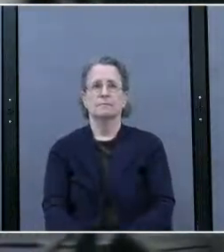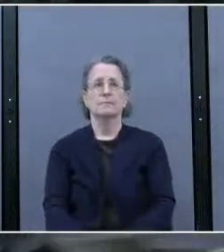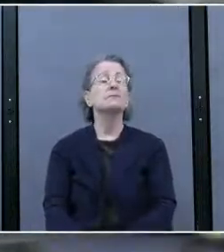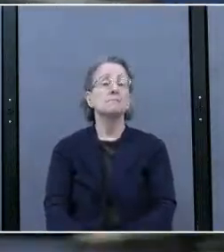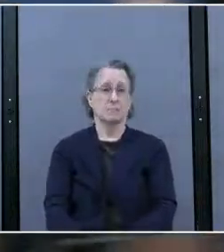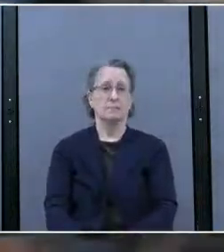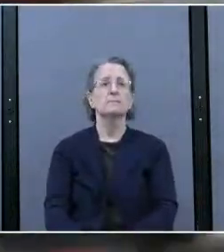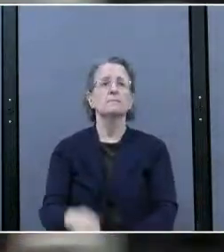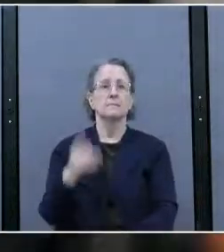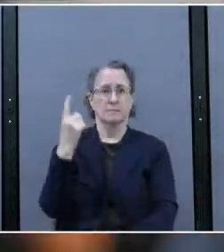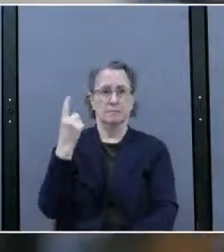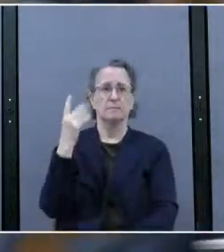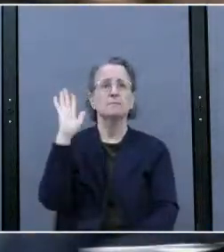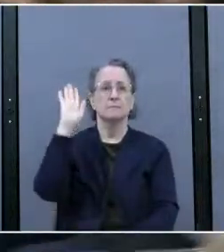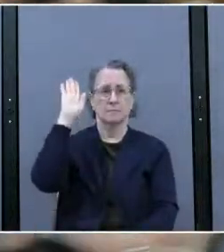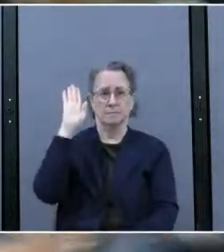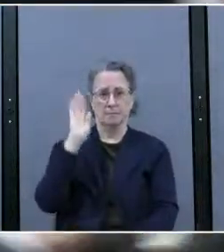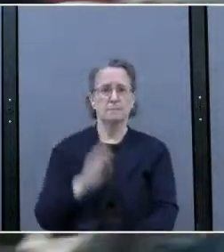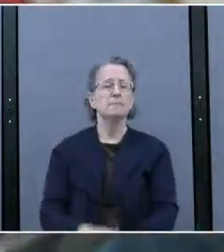Oh, Jennifer,